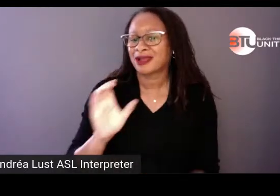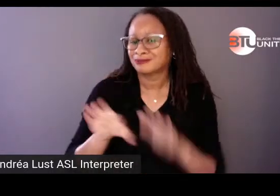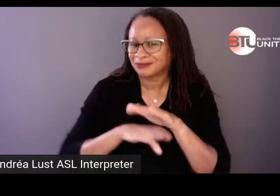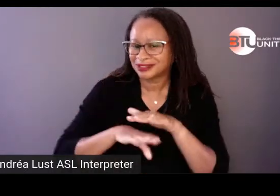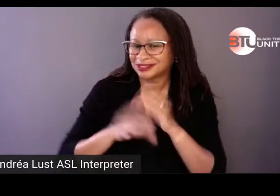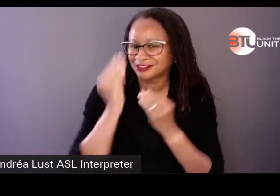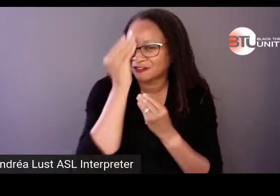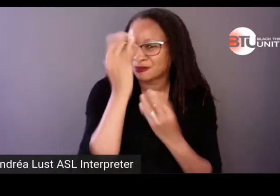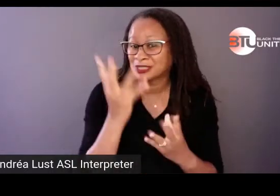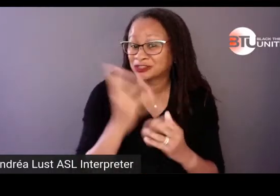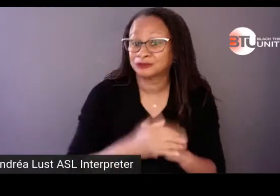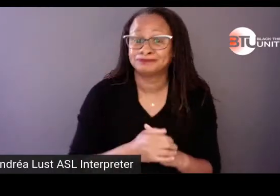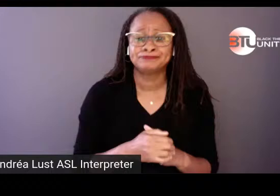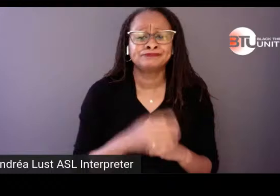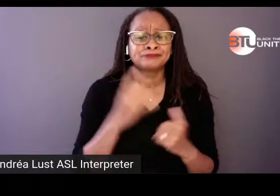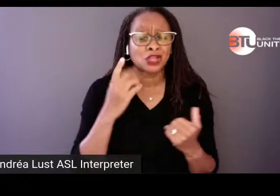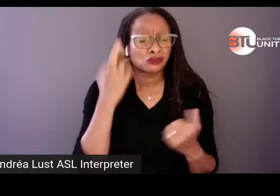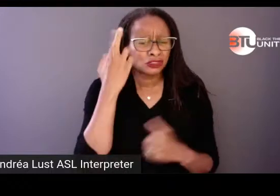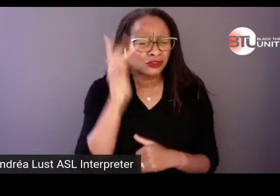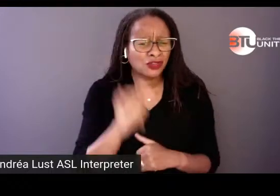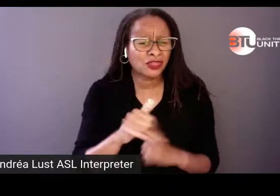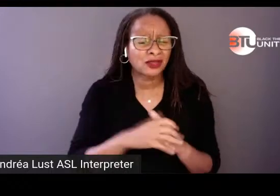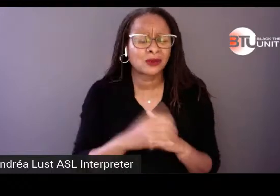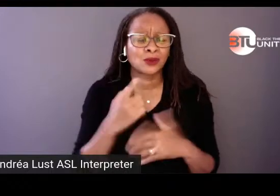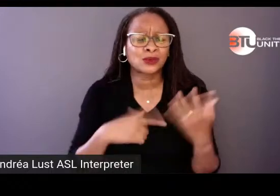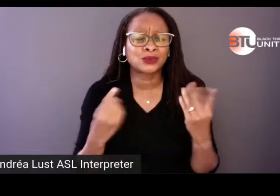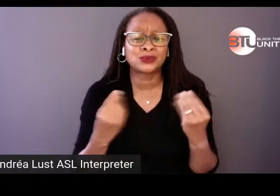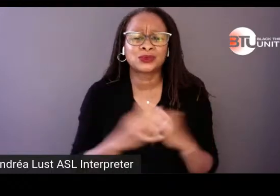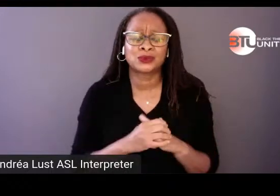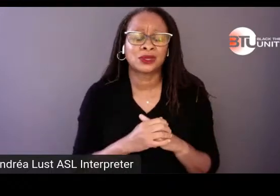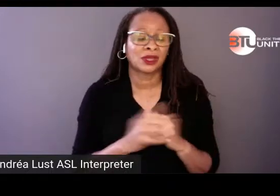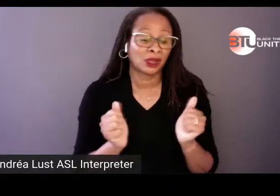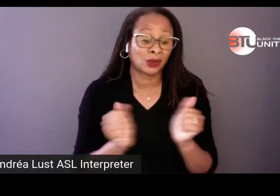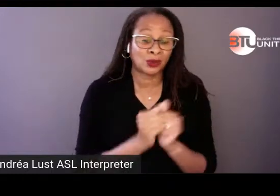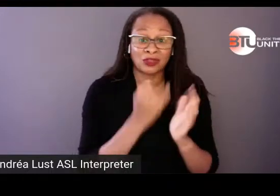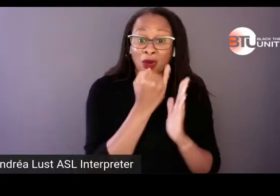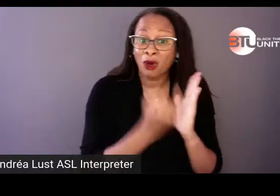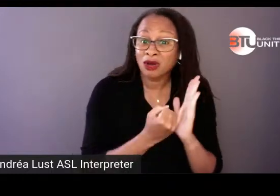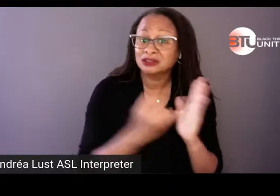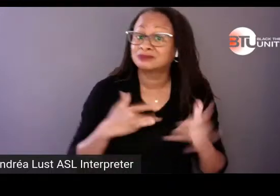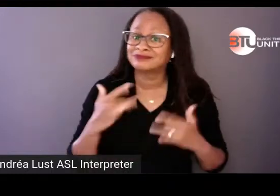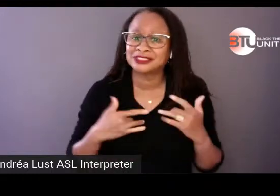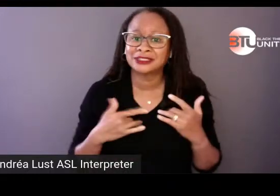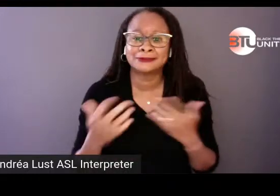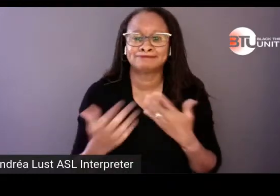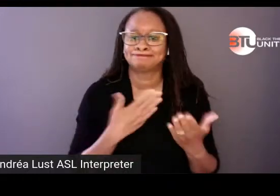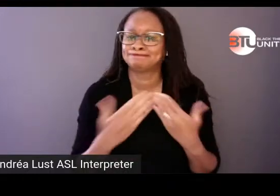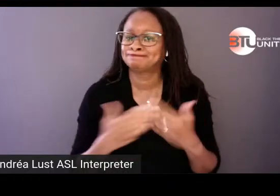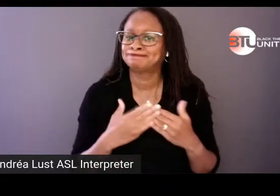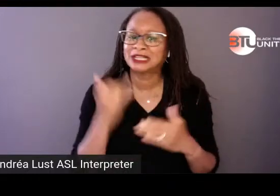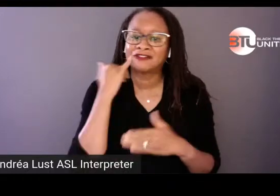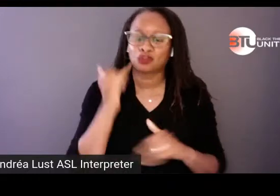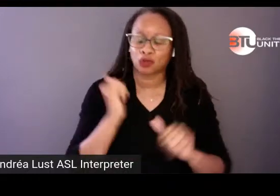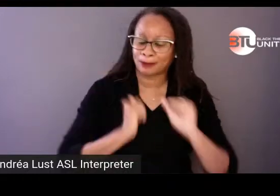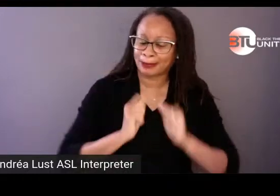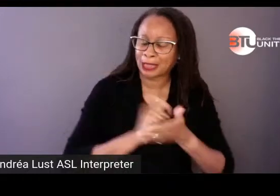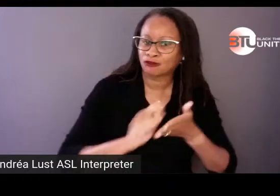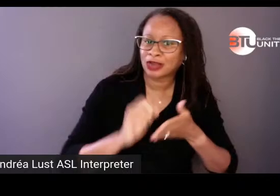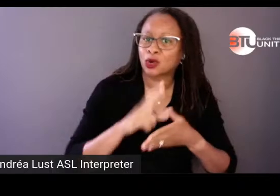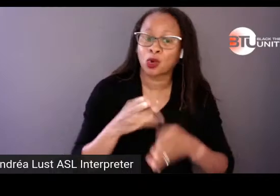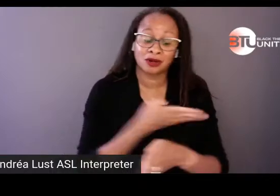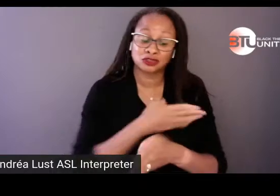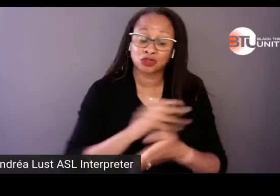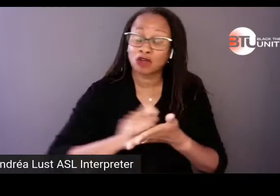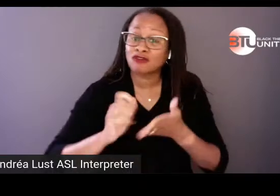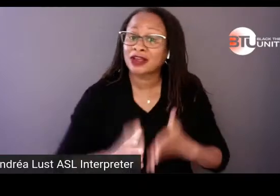reason being, just in terms of what you do in the arts and entertainment arena, whether you're a playwright or a songwriter